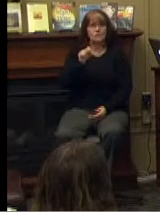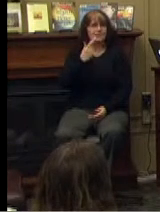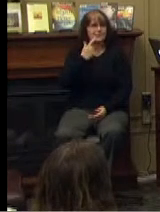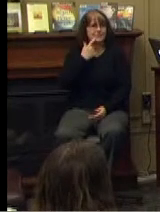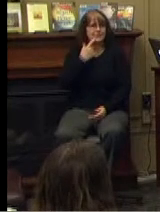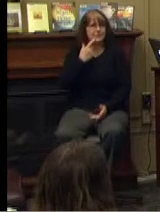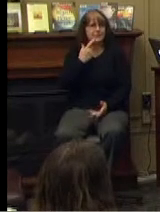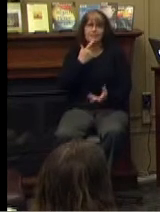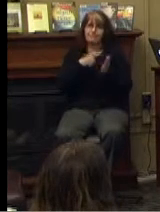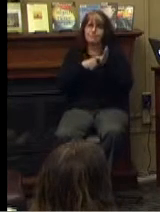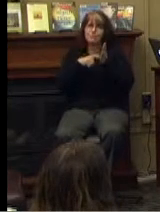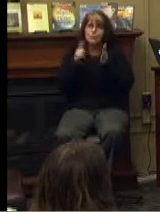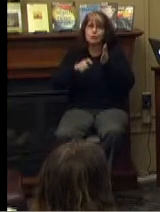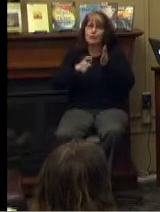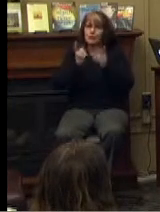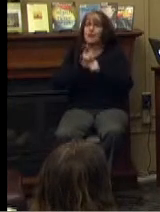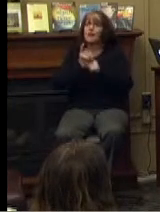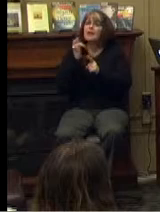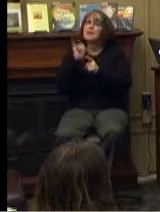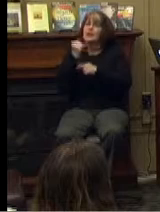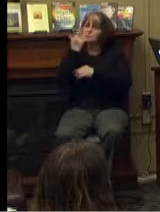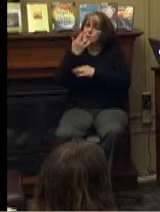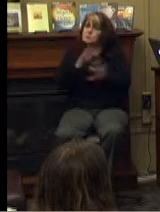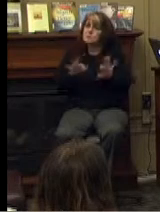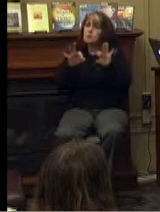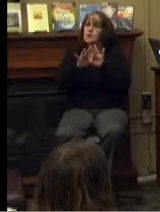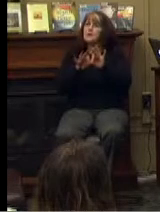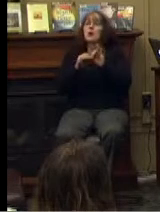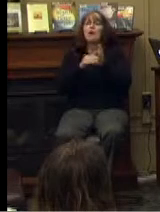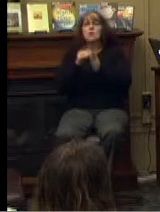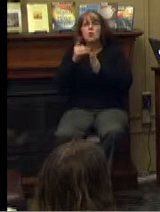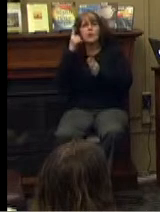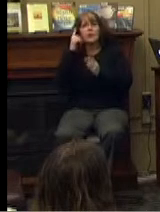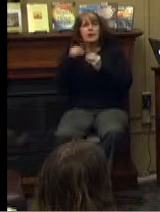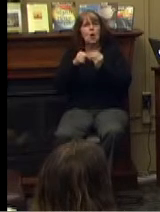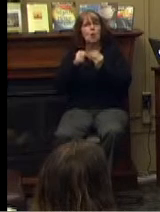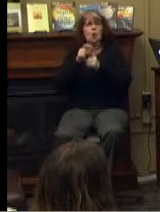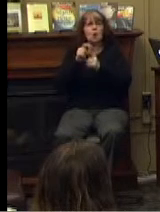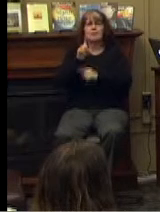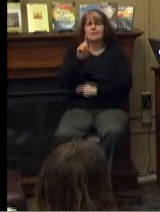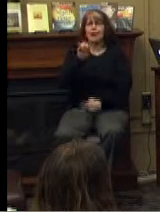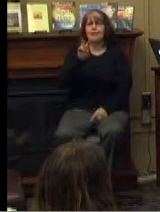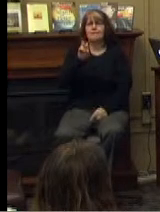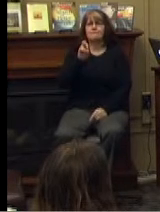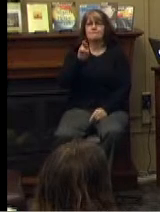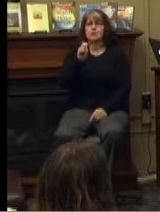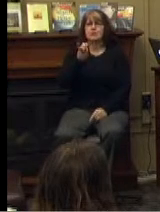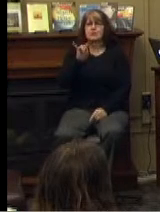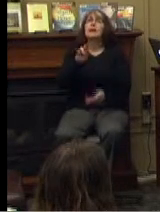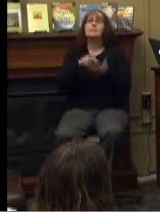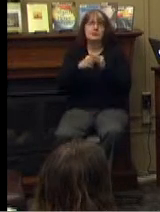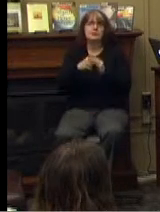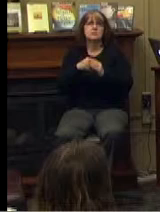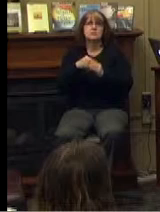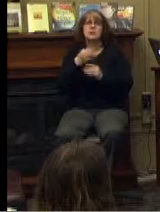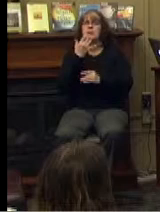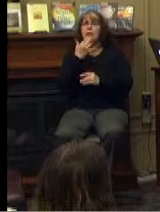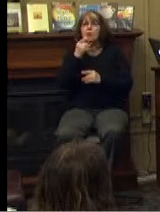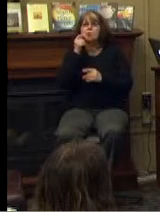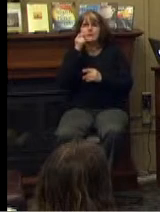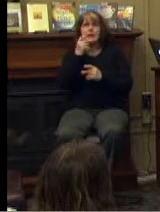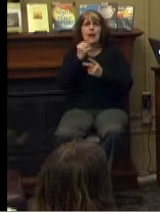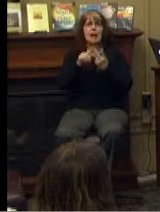it's important. So I want you to think about, a lot of times we think about diversity and we think, okay, that means race, that means culture.